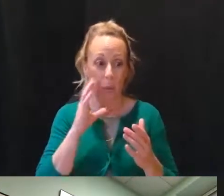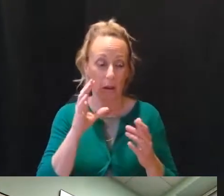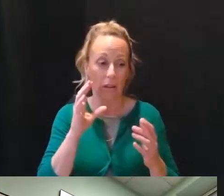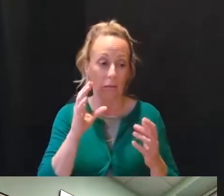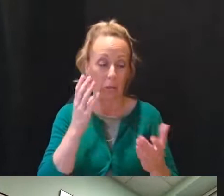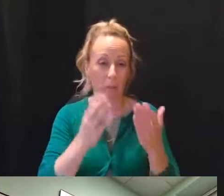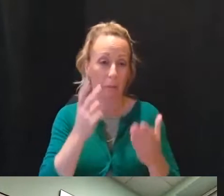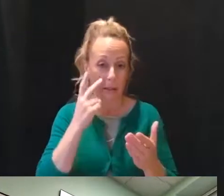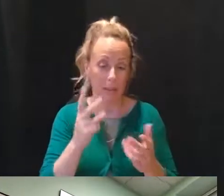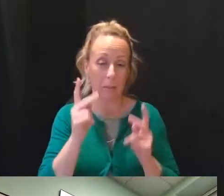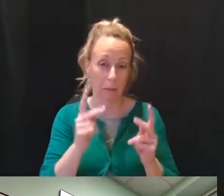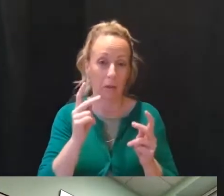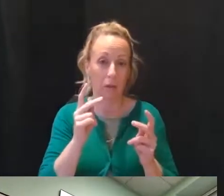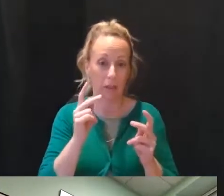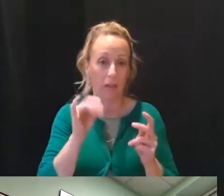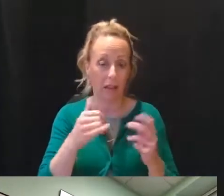same time.